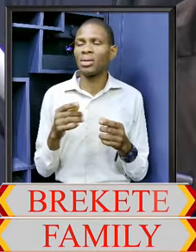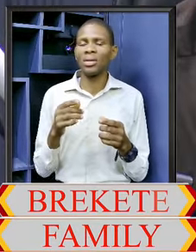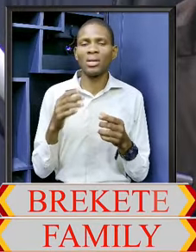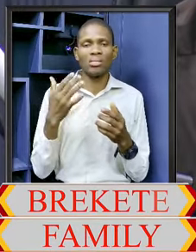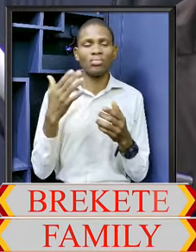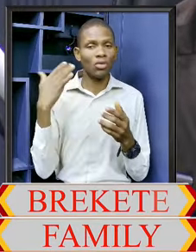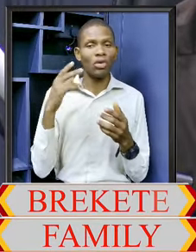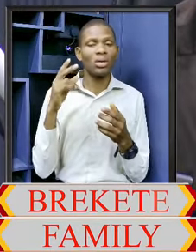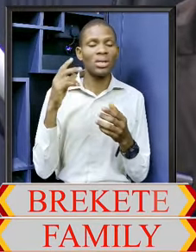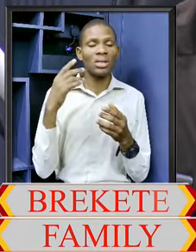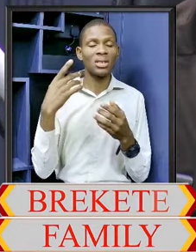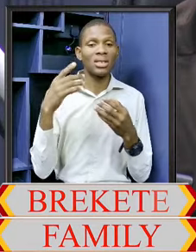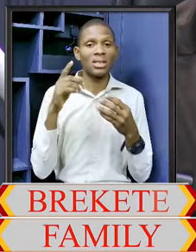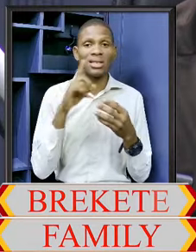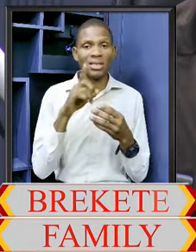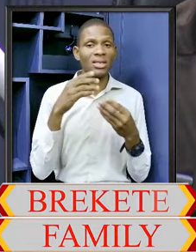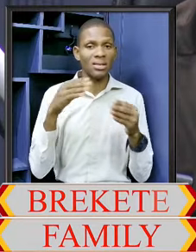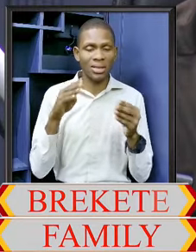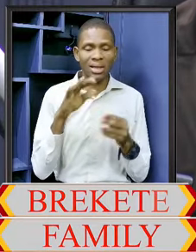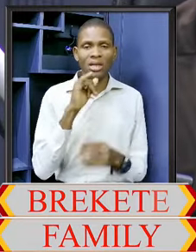2.2. Removing